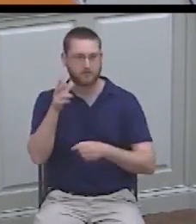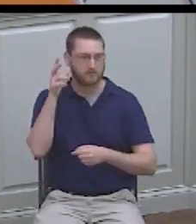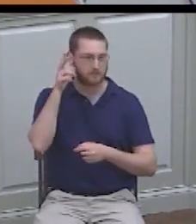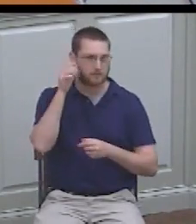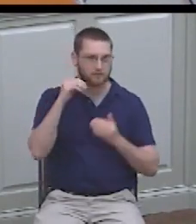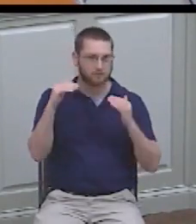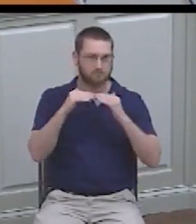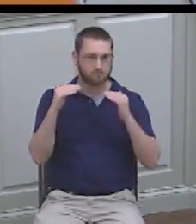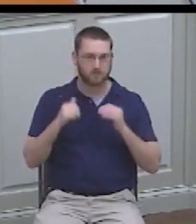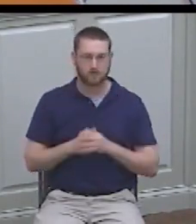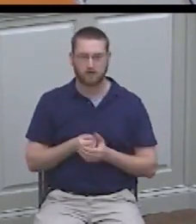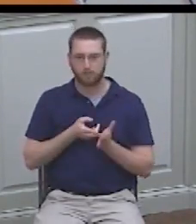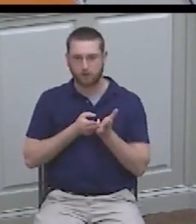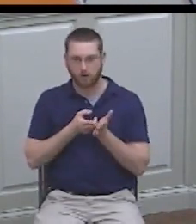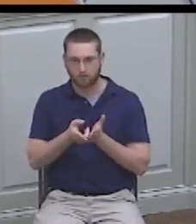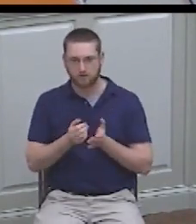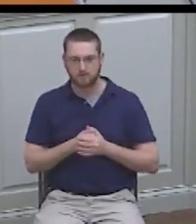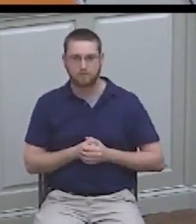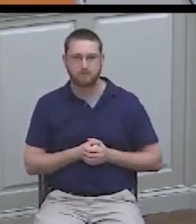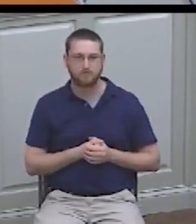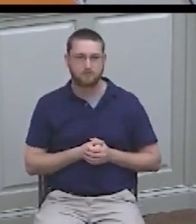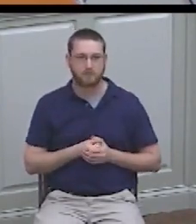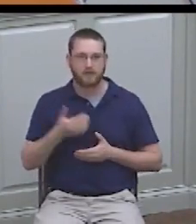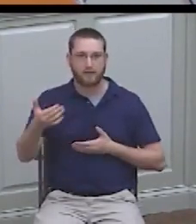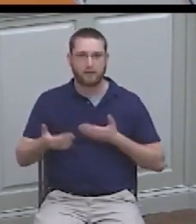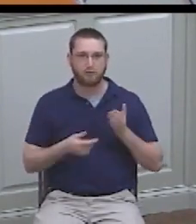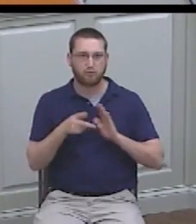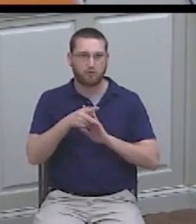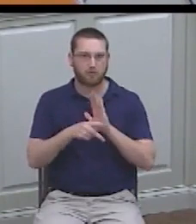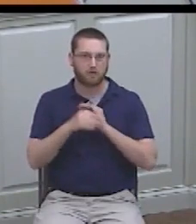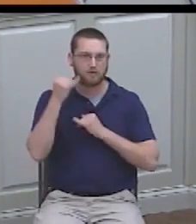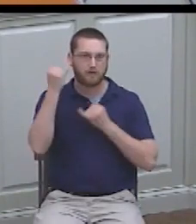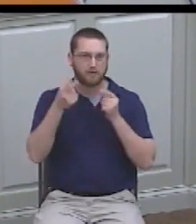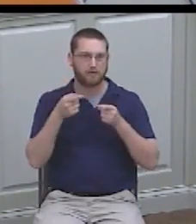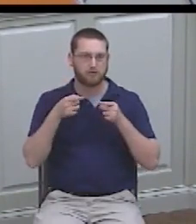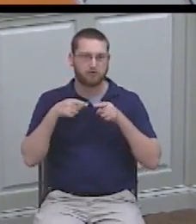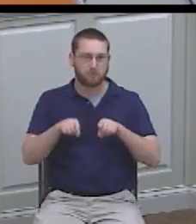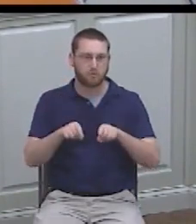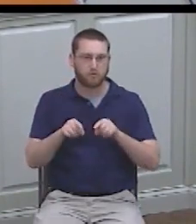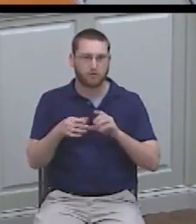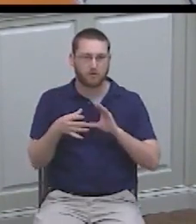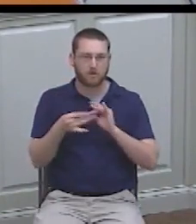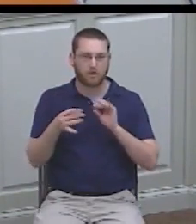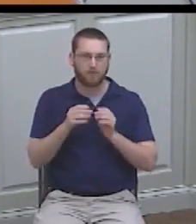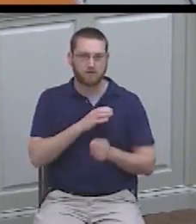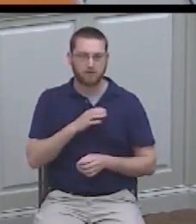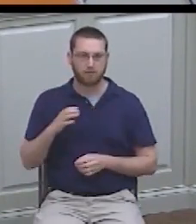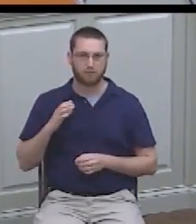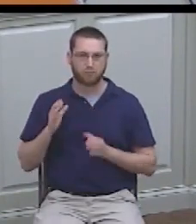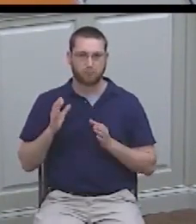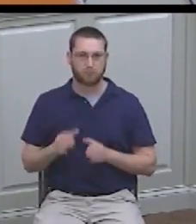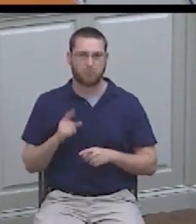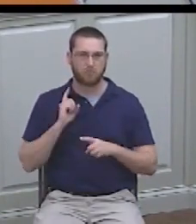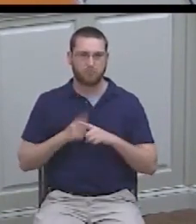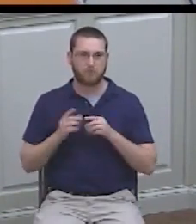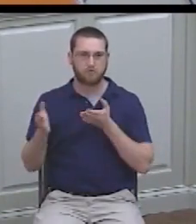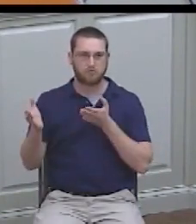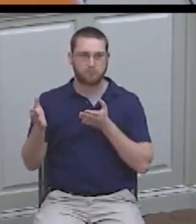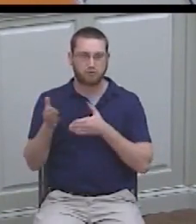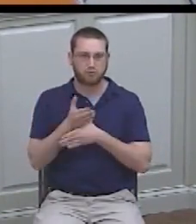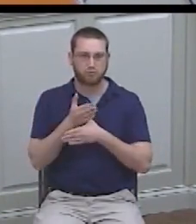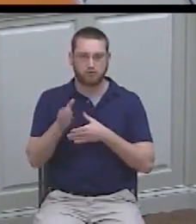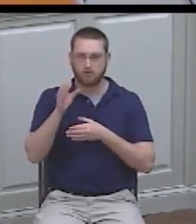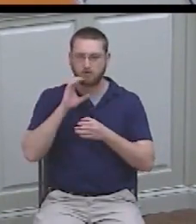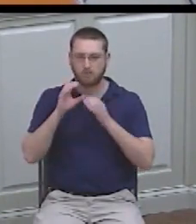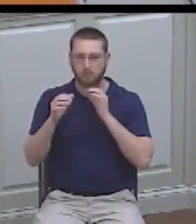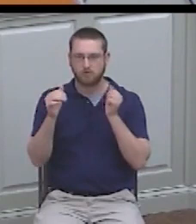civility, be honest and authentic, introduce policy ideas during commissioner comments, and use that time to share any communication that they have